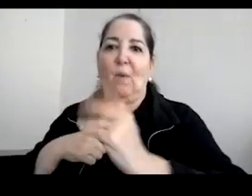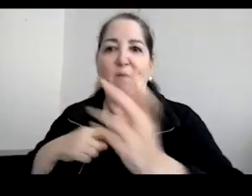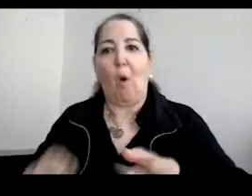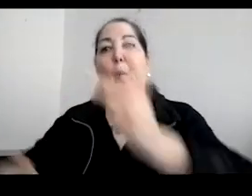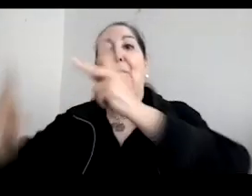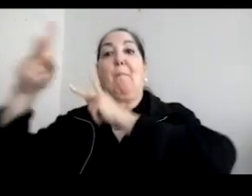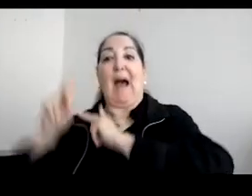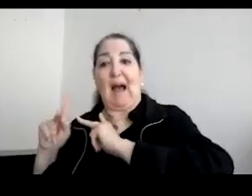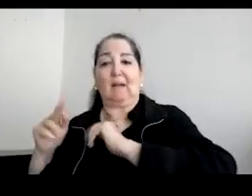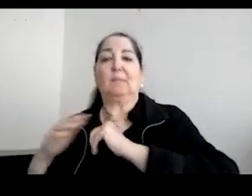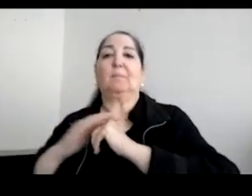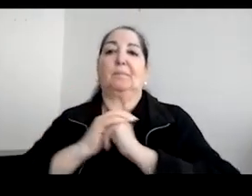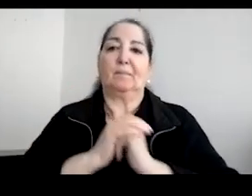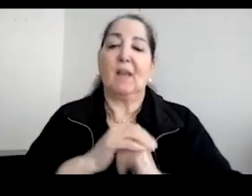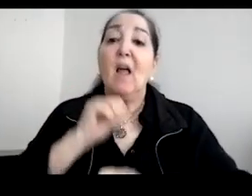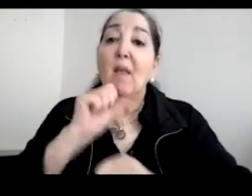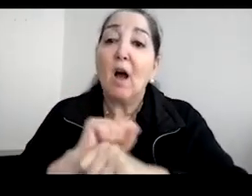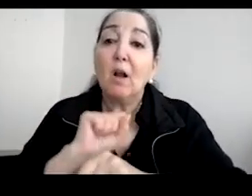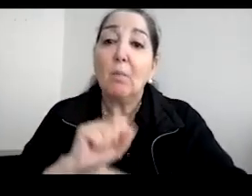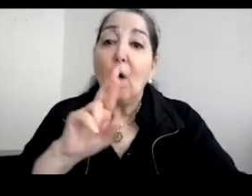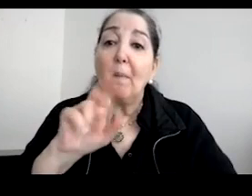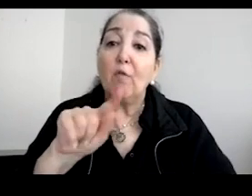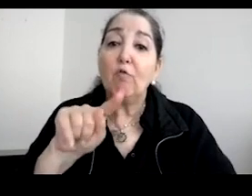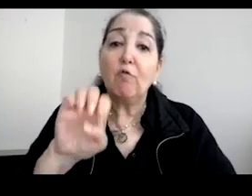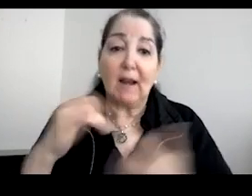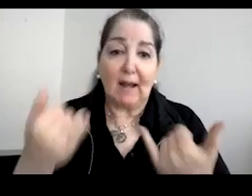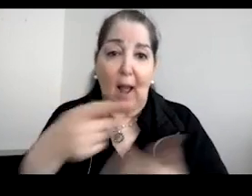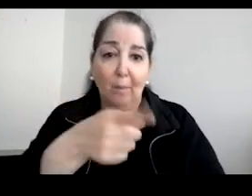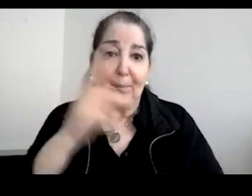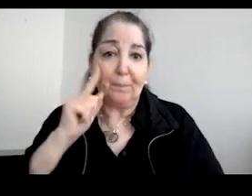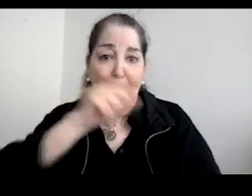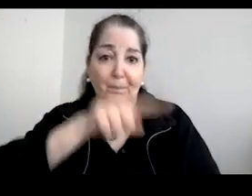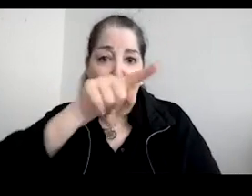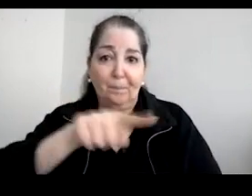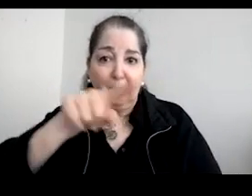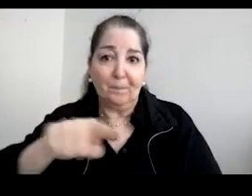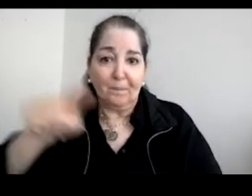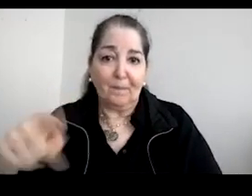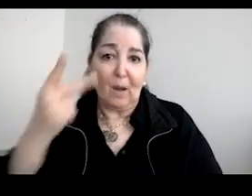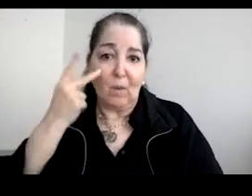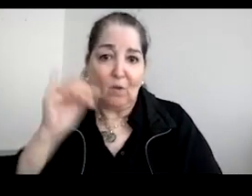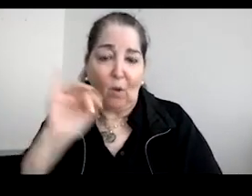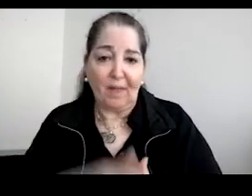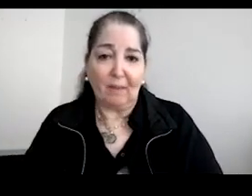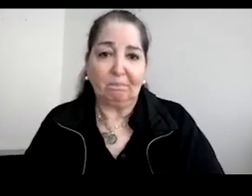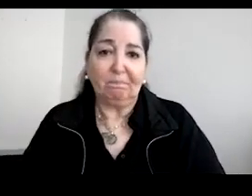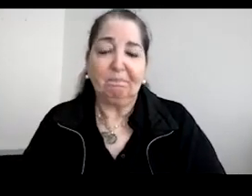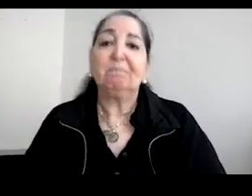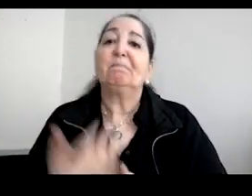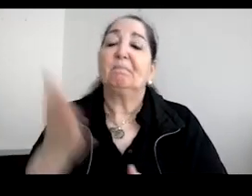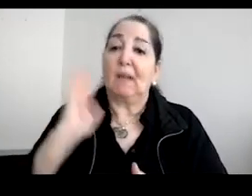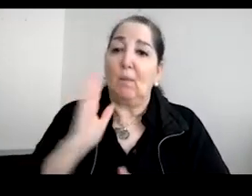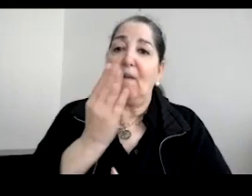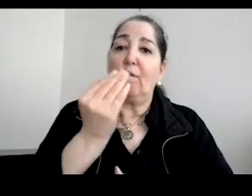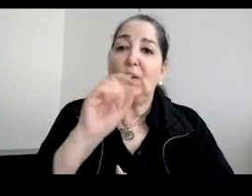but for the unemployment rate. Okay, so we saw the unemployment rate edge back downwards from about 14.7%